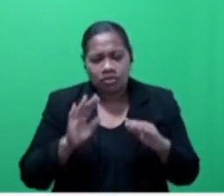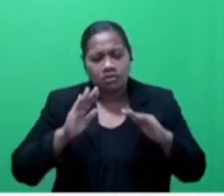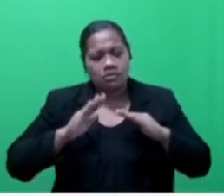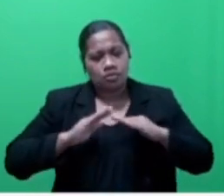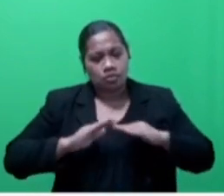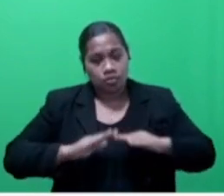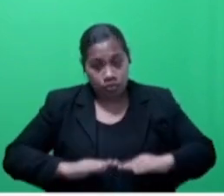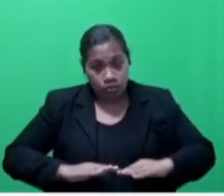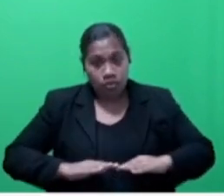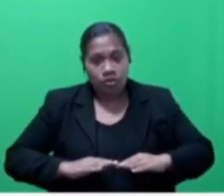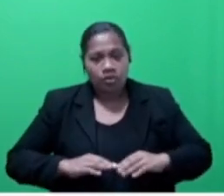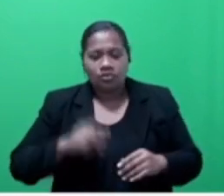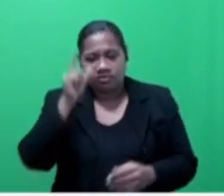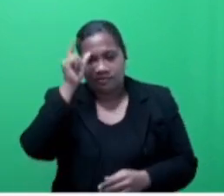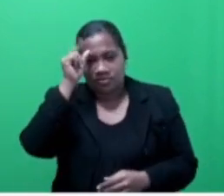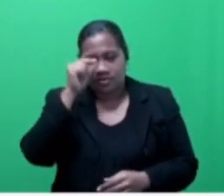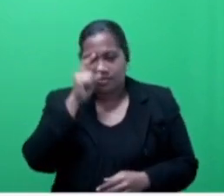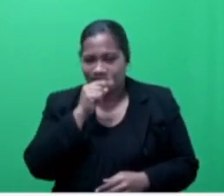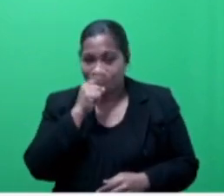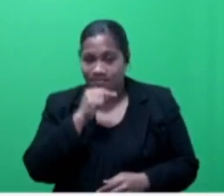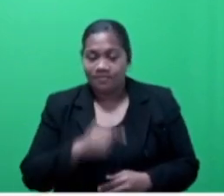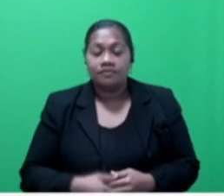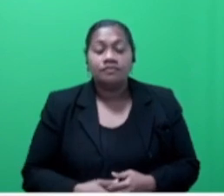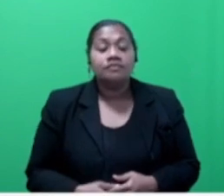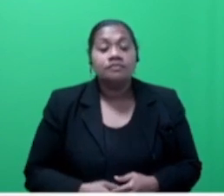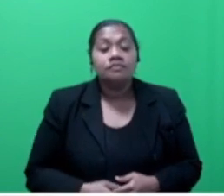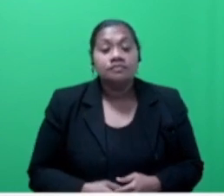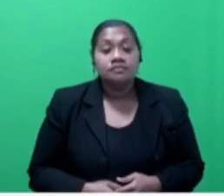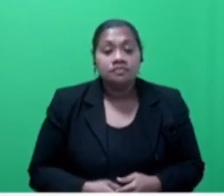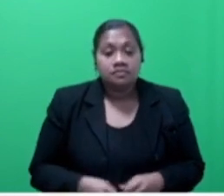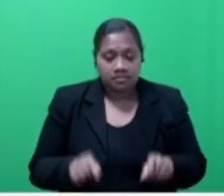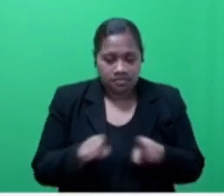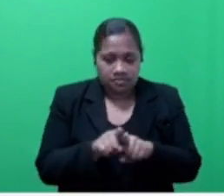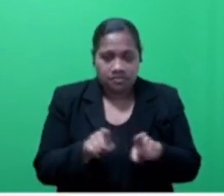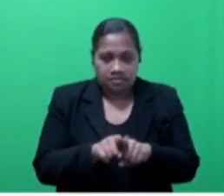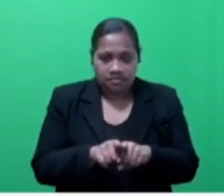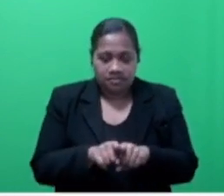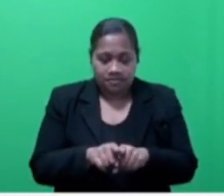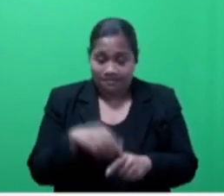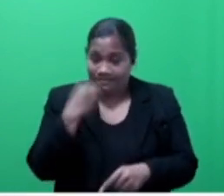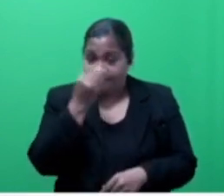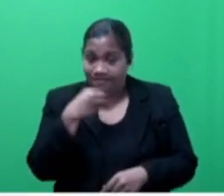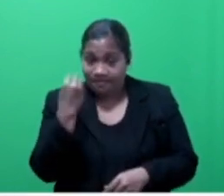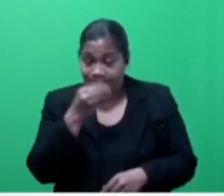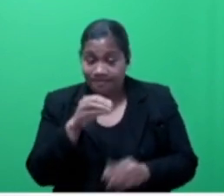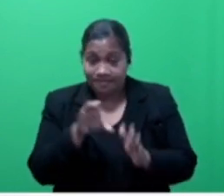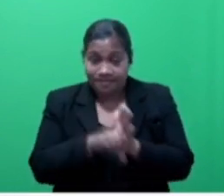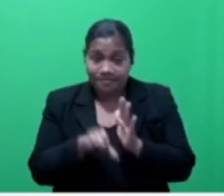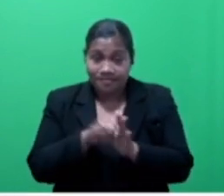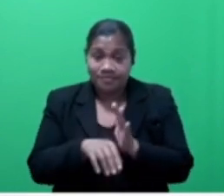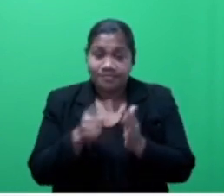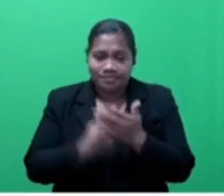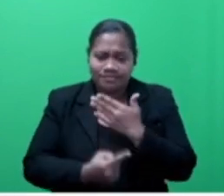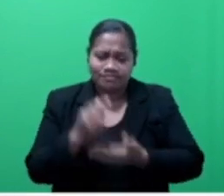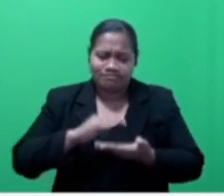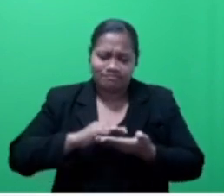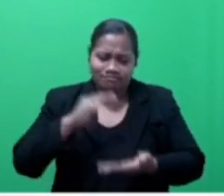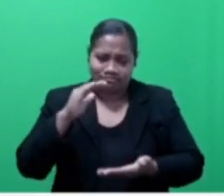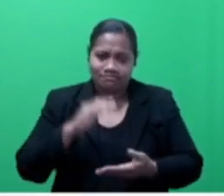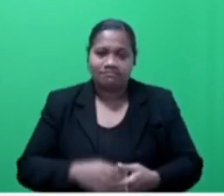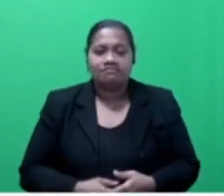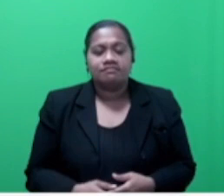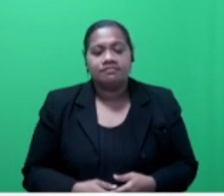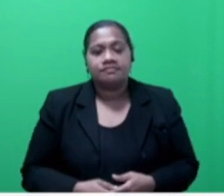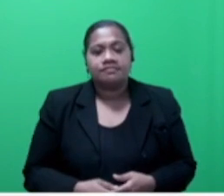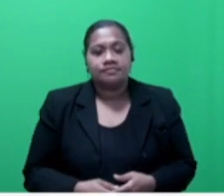to ordinary Fijians. Likewise, sir, domestic food prices have risen in line with global supply disruptions. Most